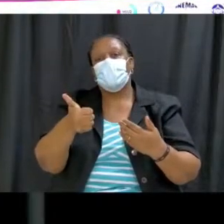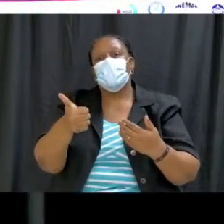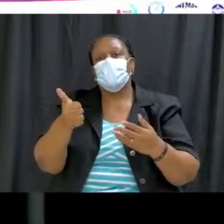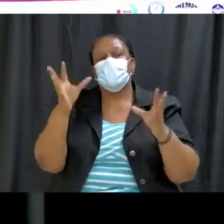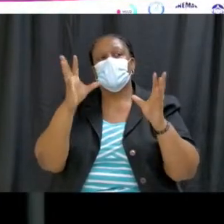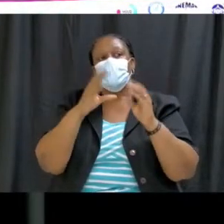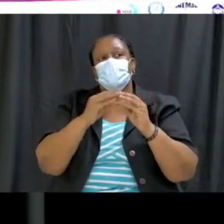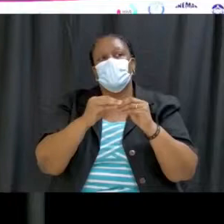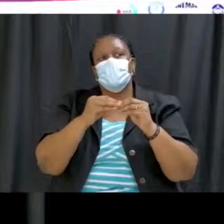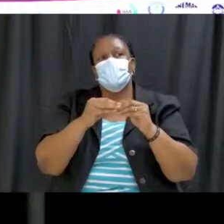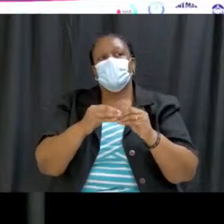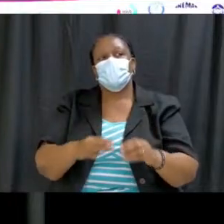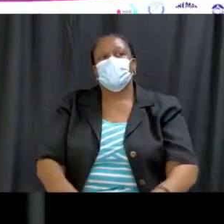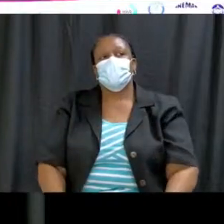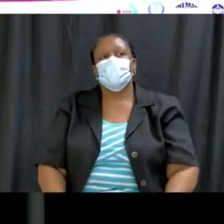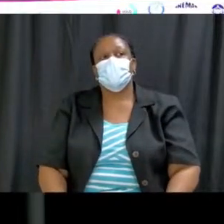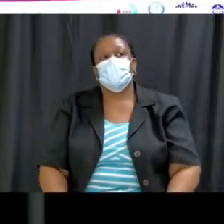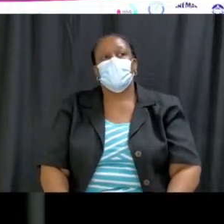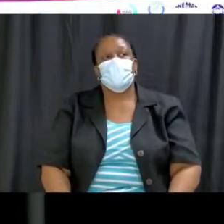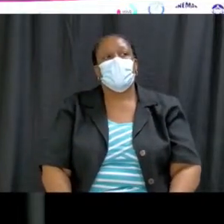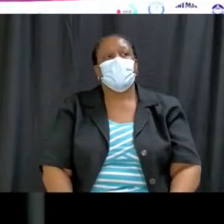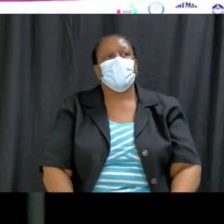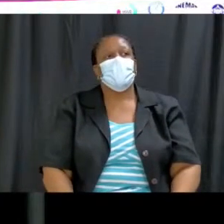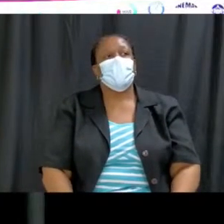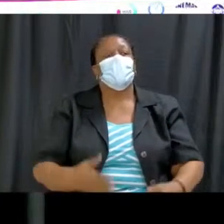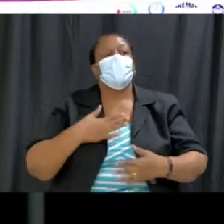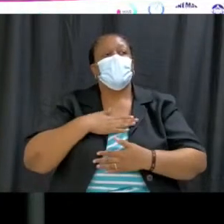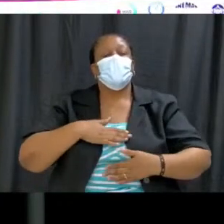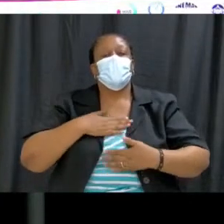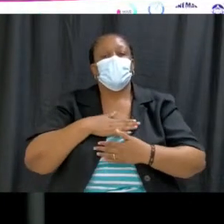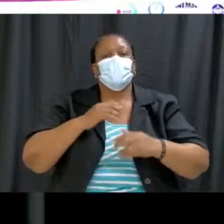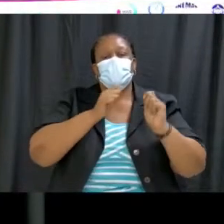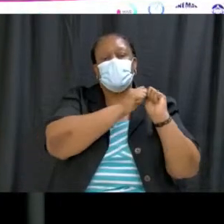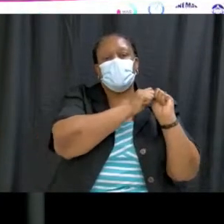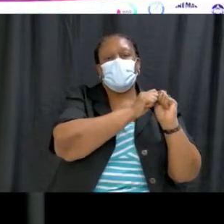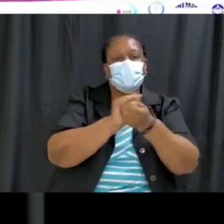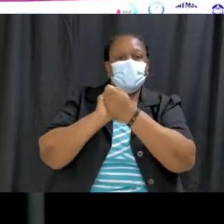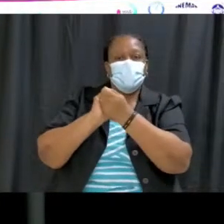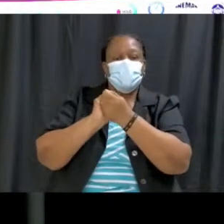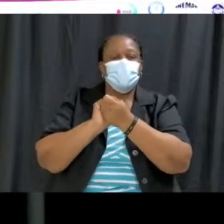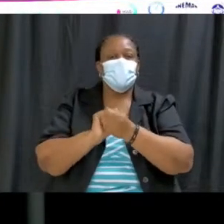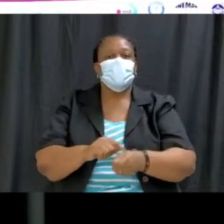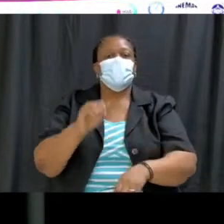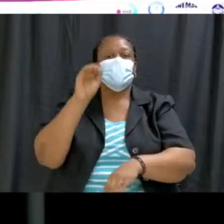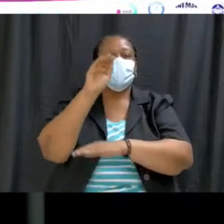Take good care. Enjoy the game tonight at CPL. I hope that the Patriots win.